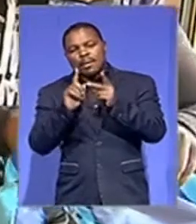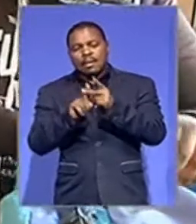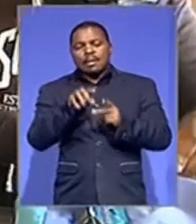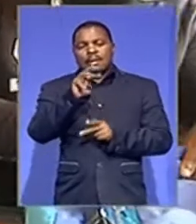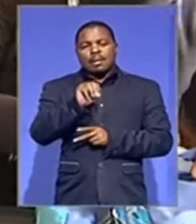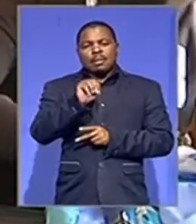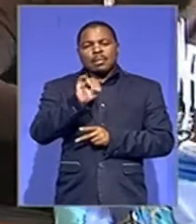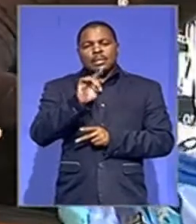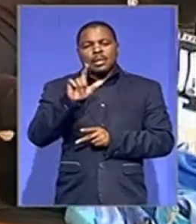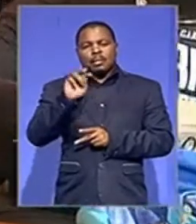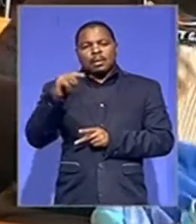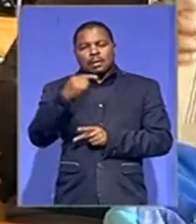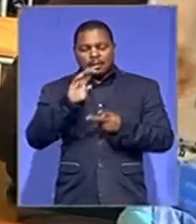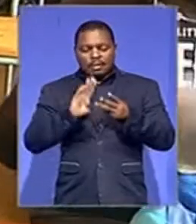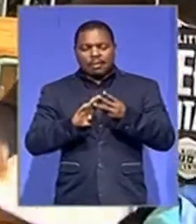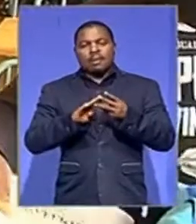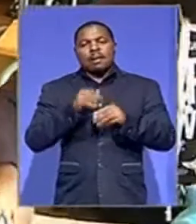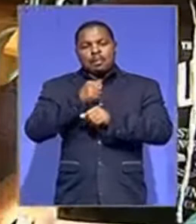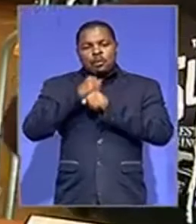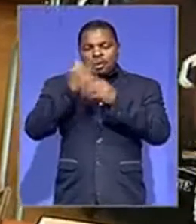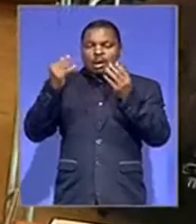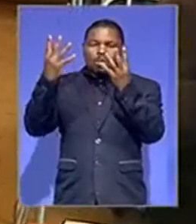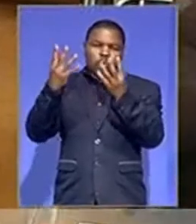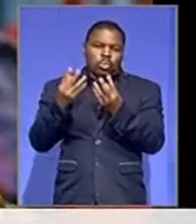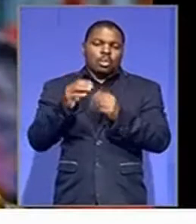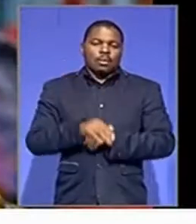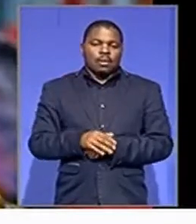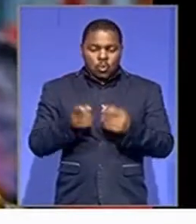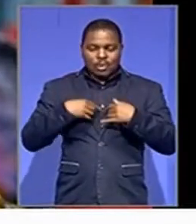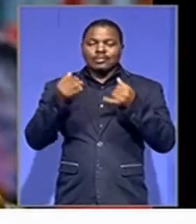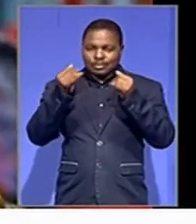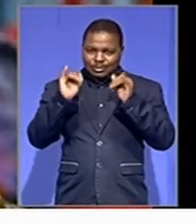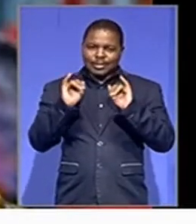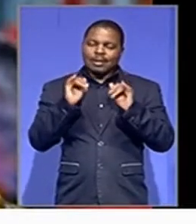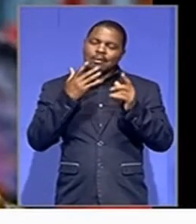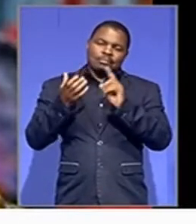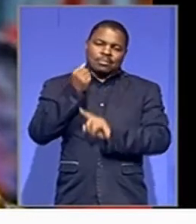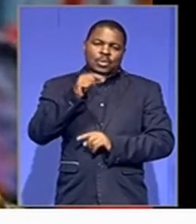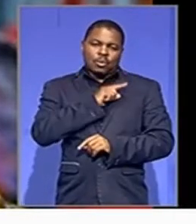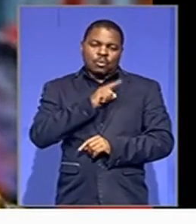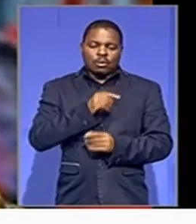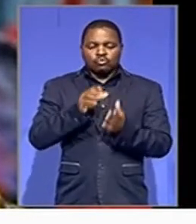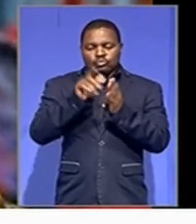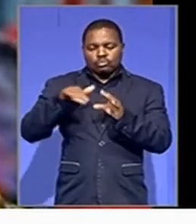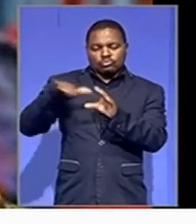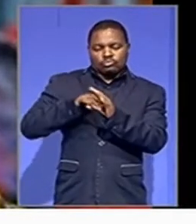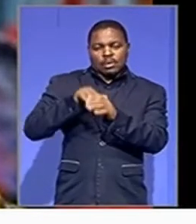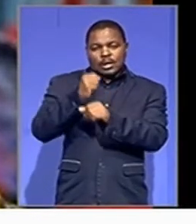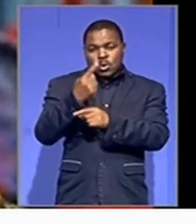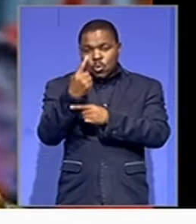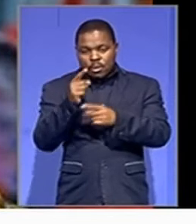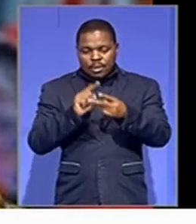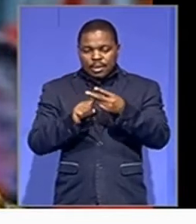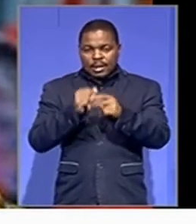le Mbombela. We have made a serious breakthrough in relation to admission of learners for grade 1 and